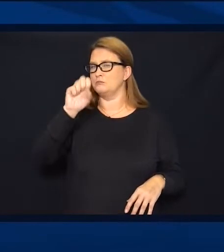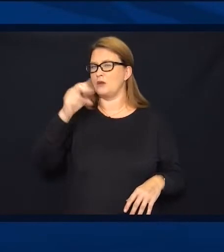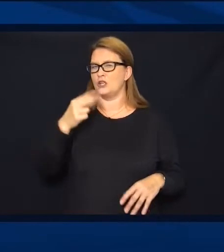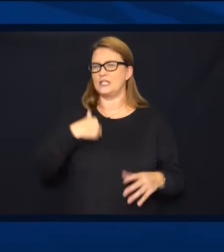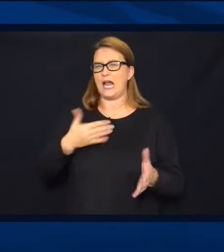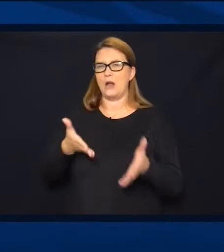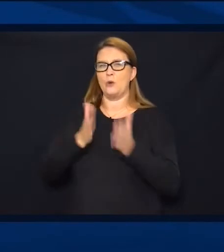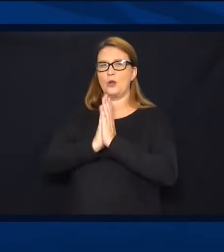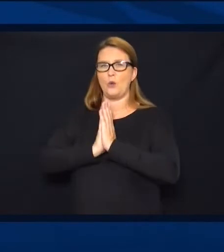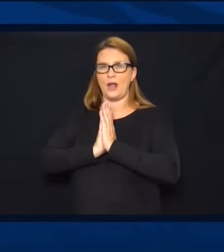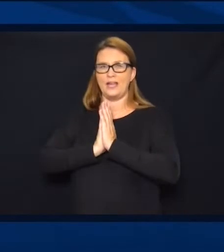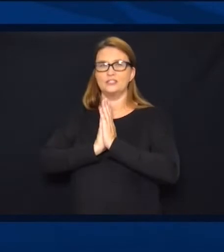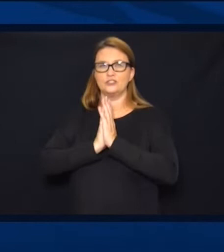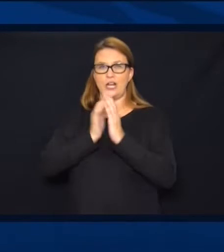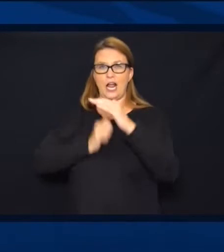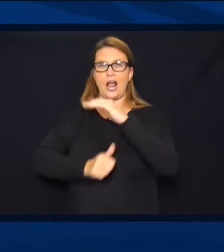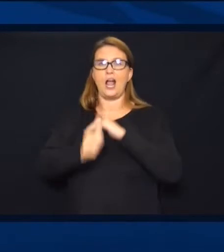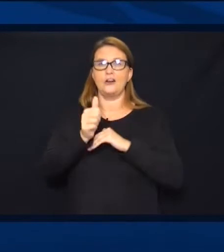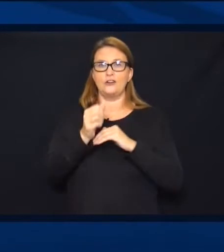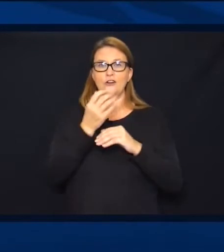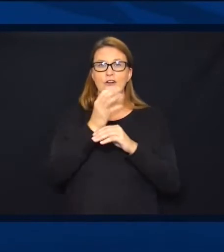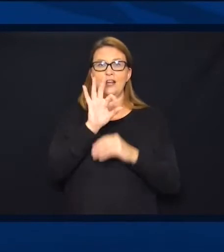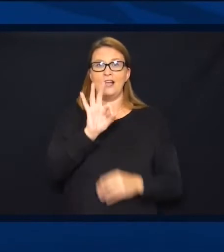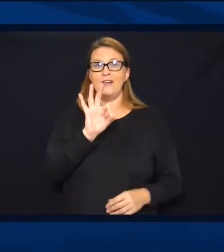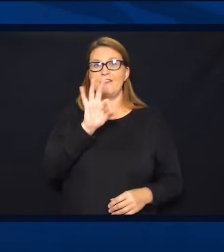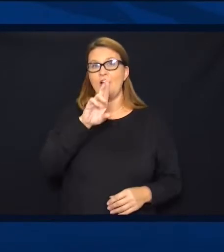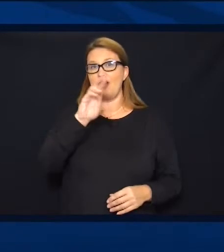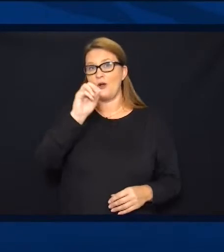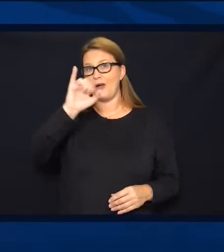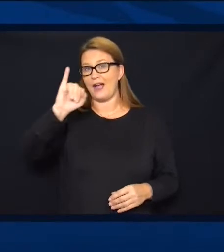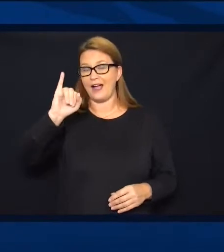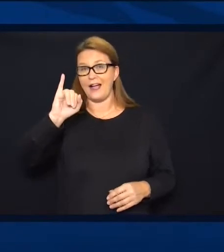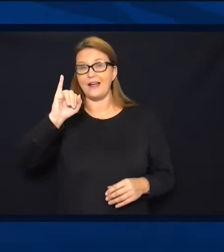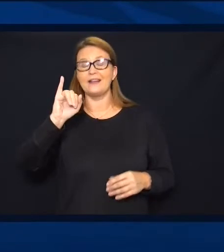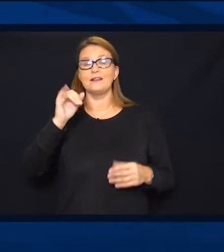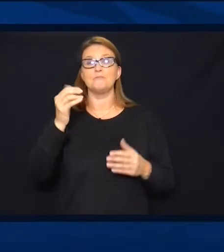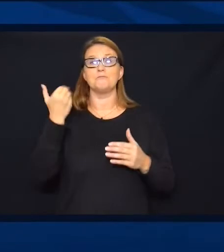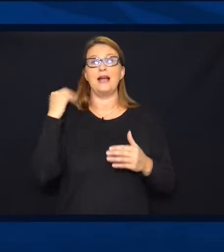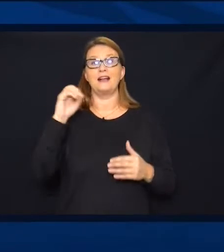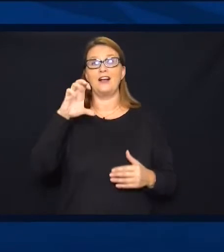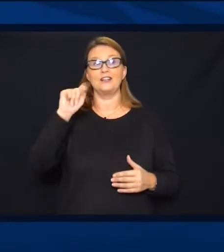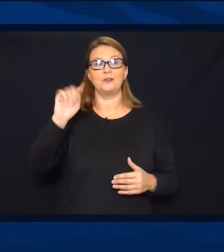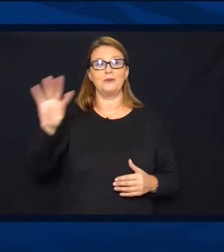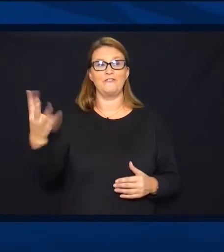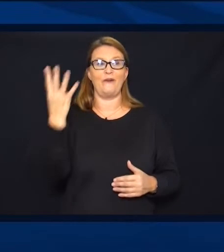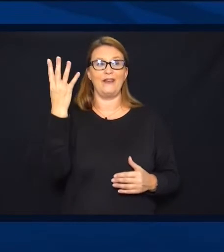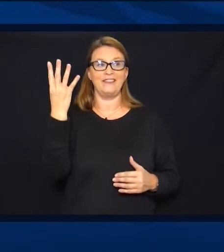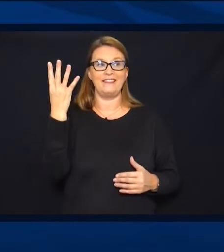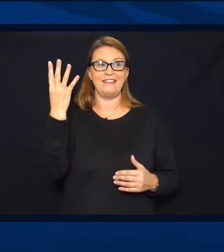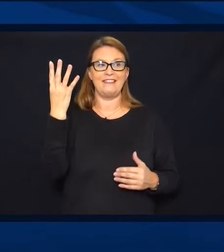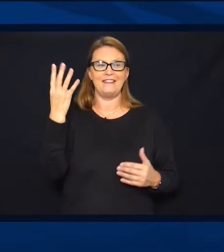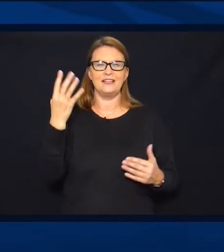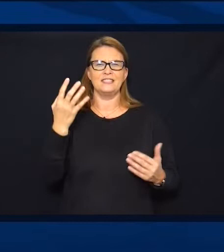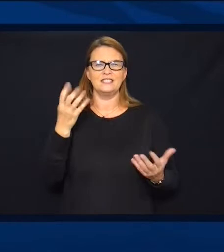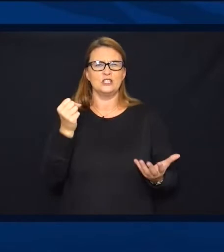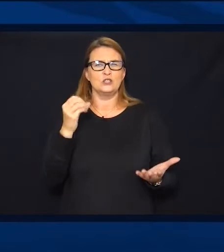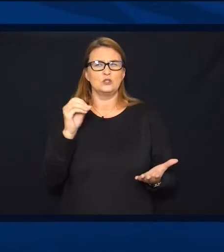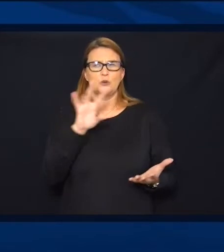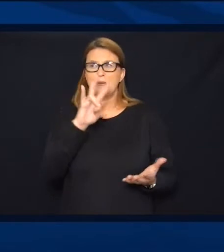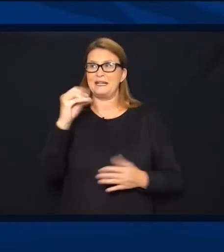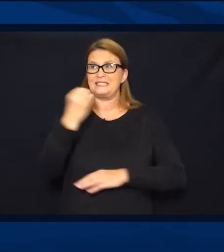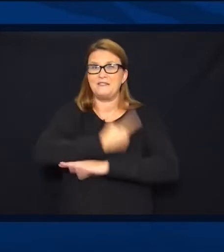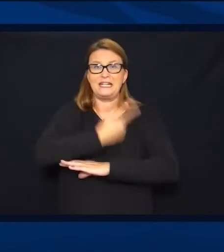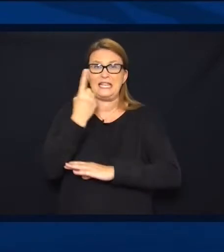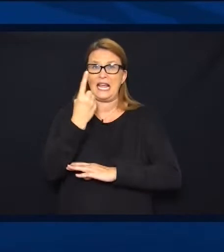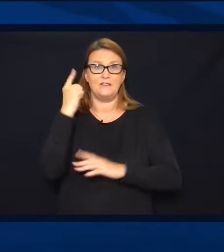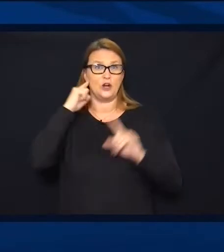those under the West Virginia Freedom of Information Act on October 4th. So it's been about 70 days